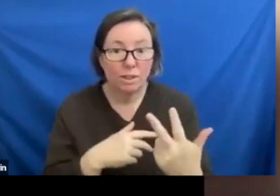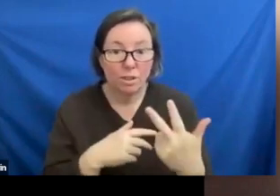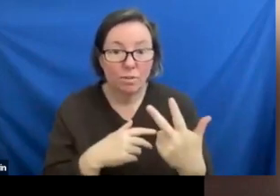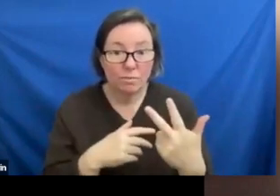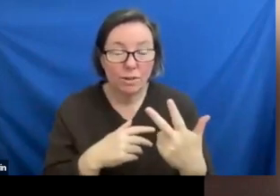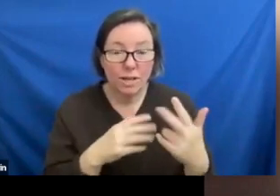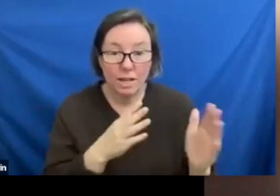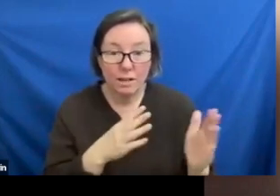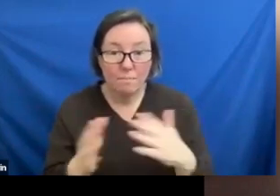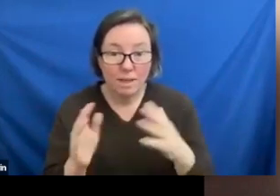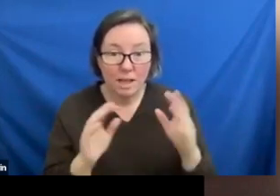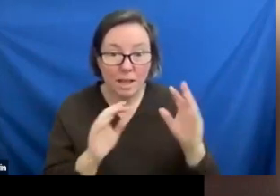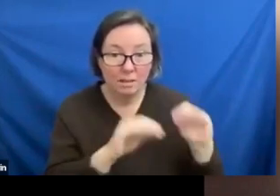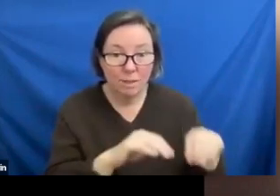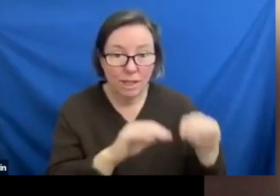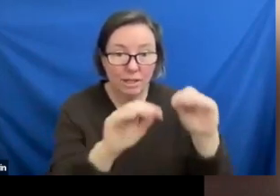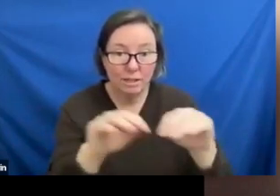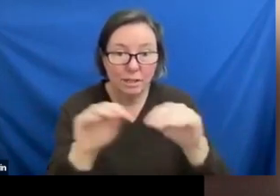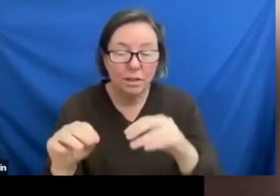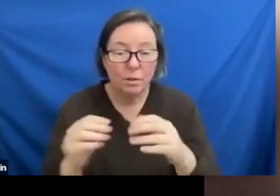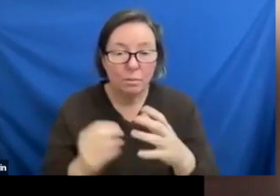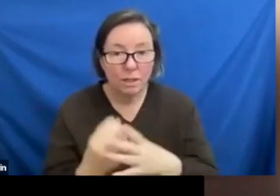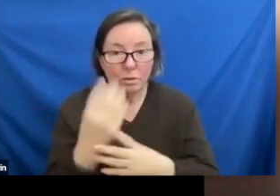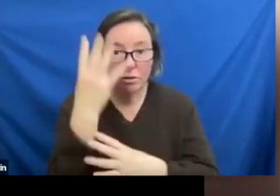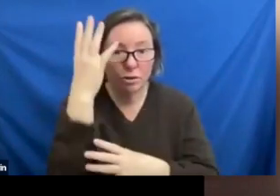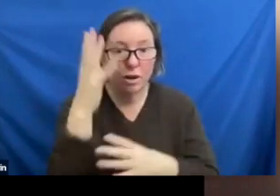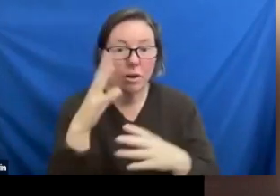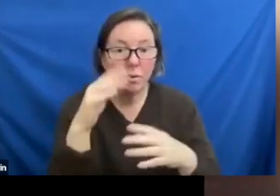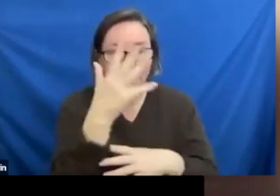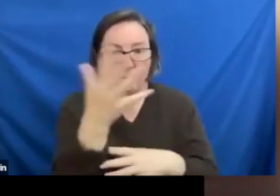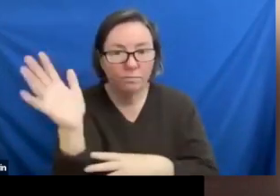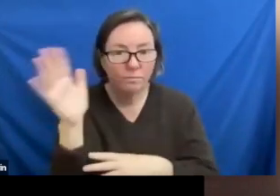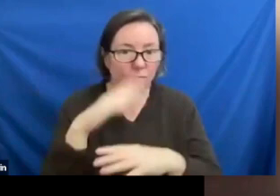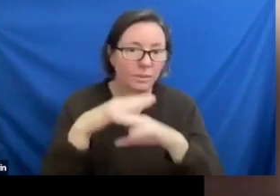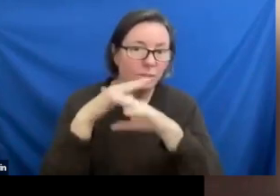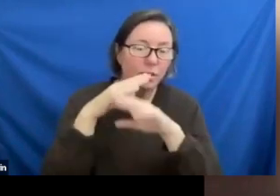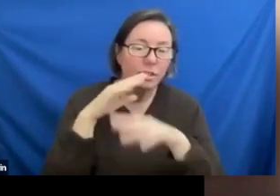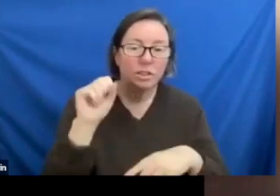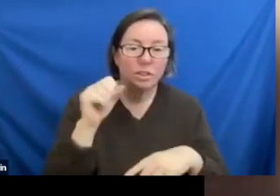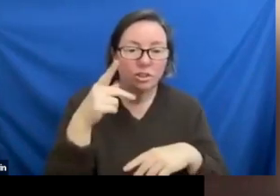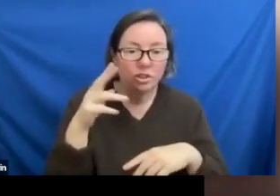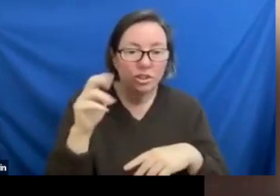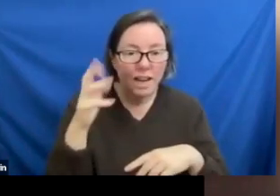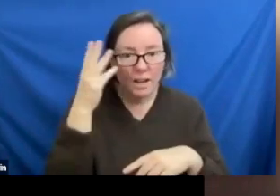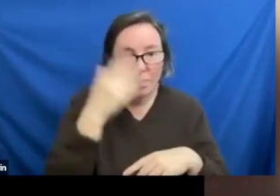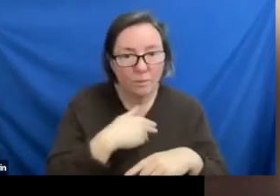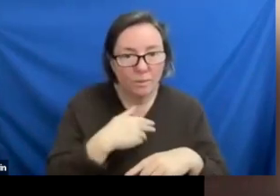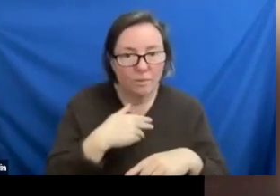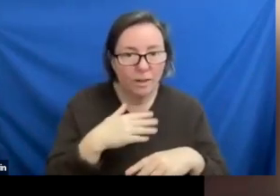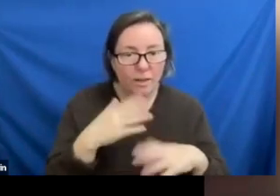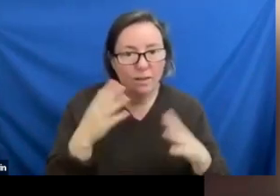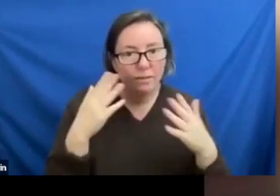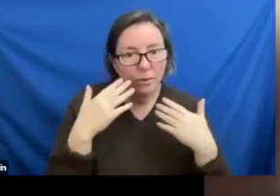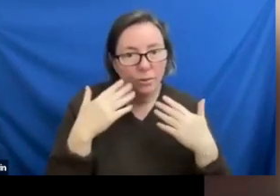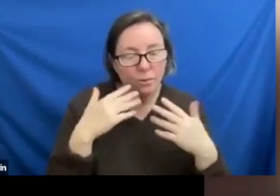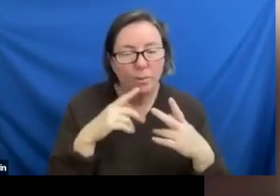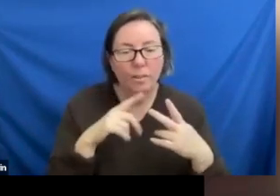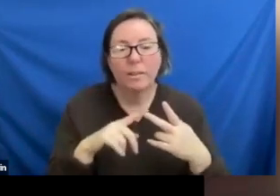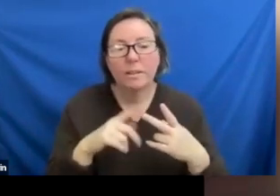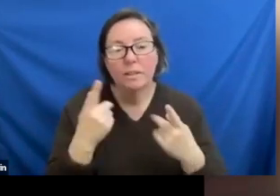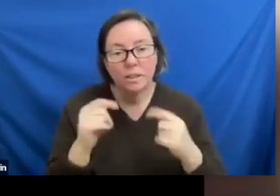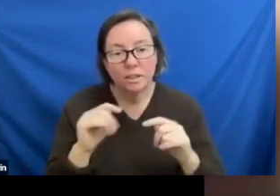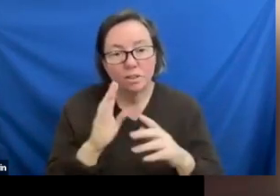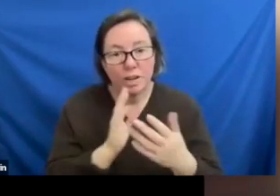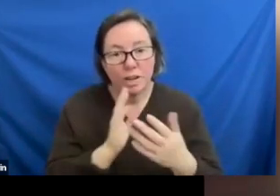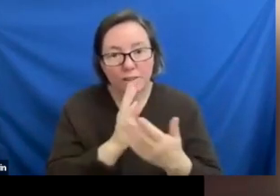and should provide shade to the entire front of the facility. We're trying to take some immediate intervention, and you're right